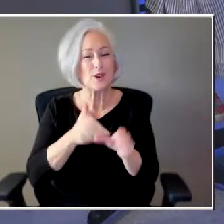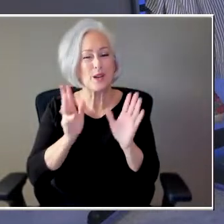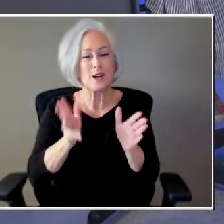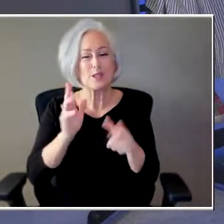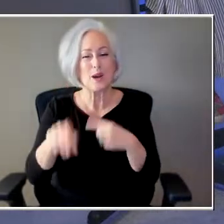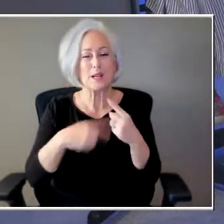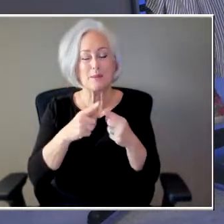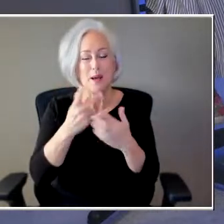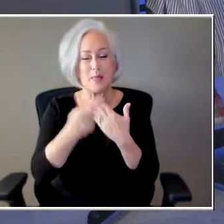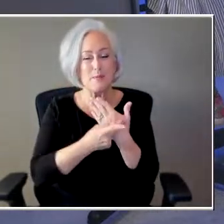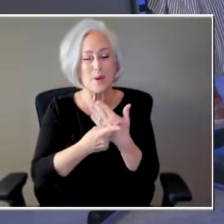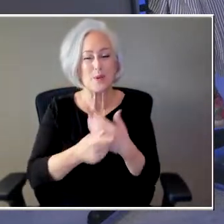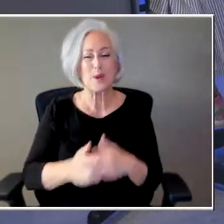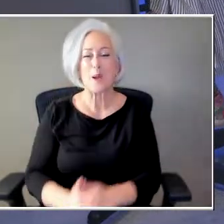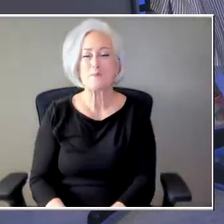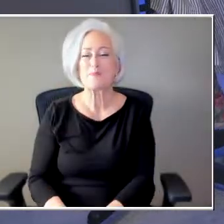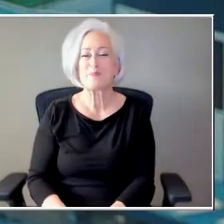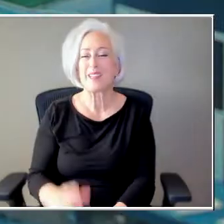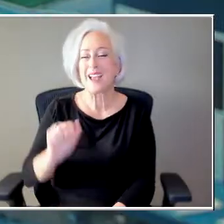big takeaway from your story?